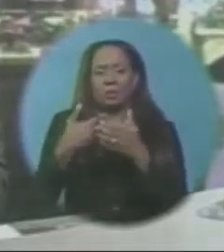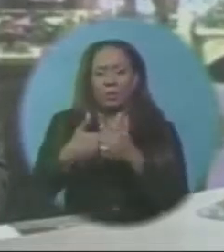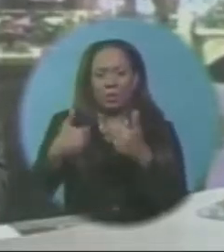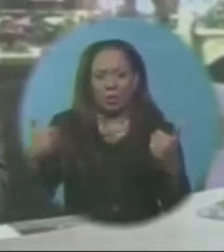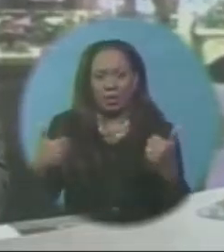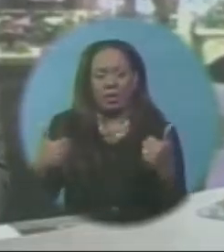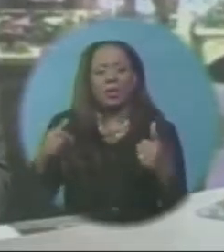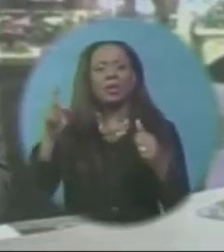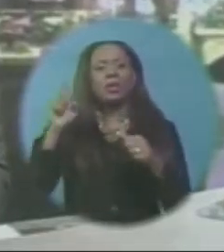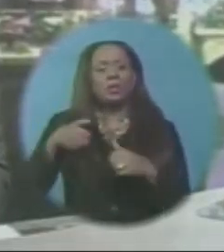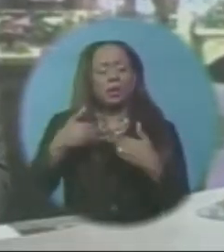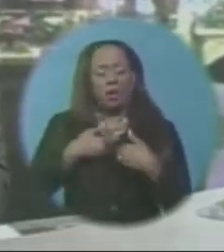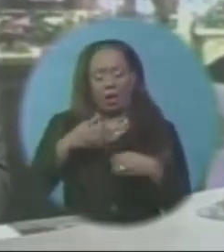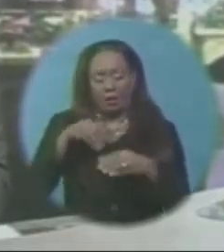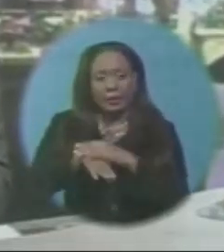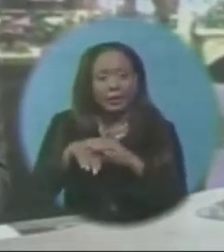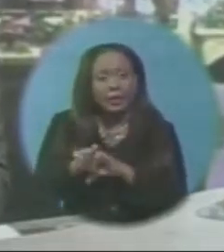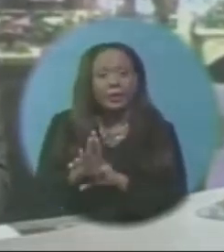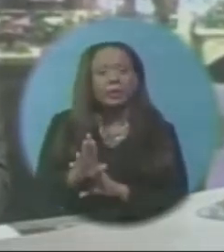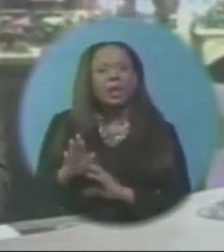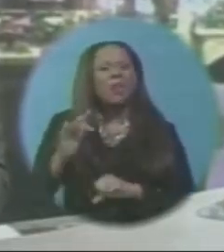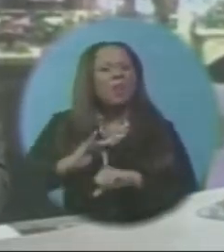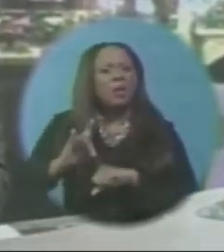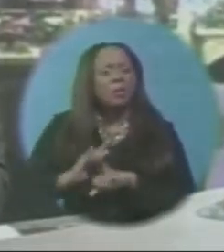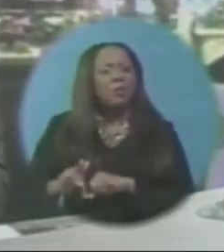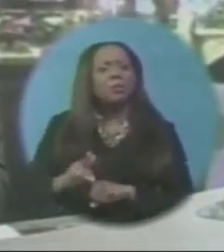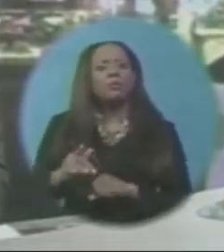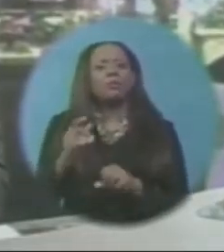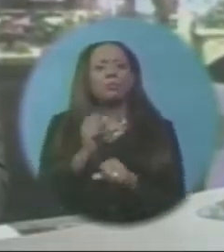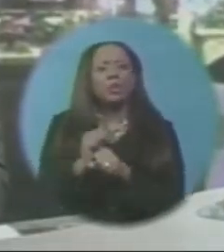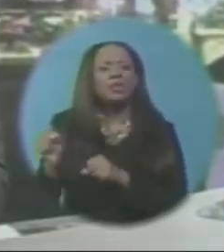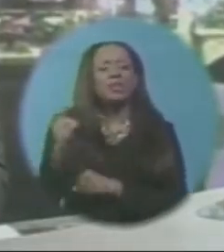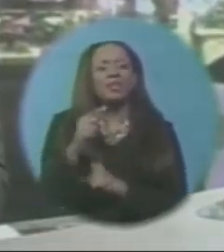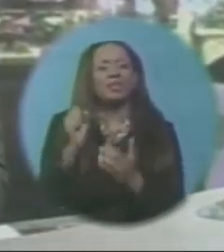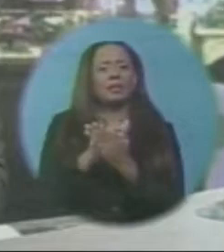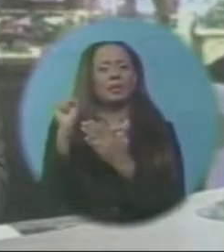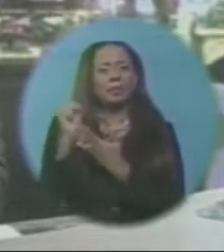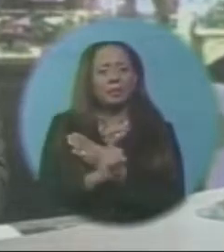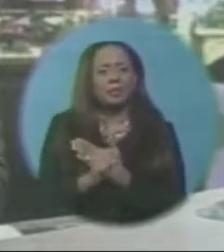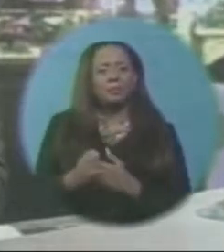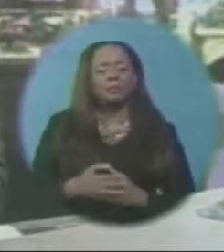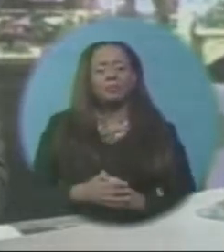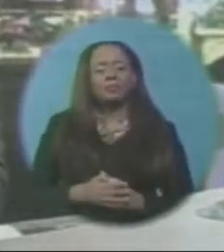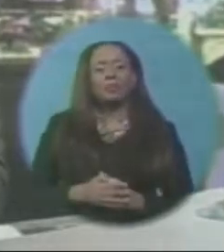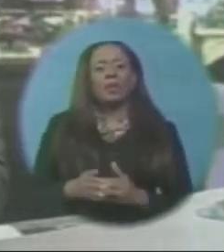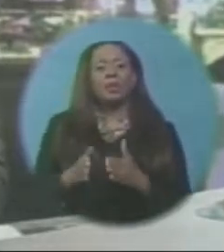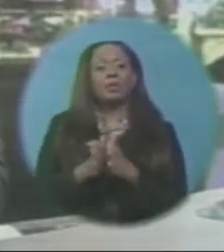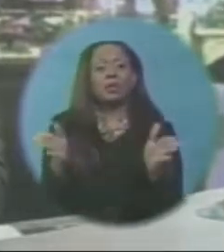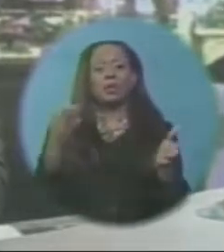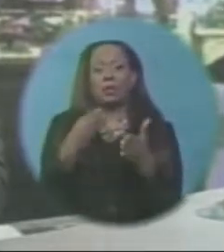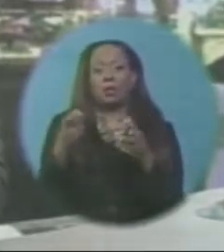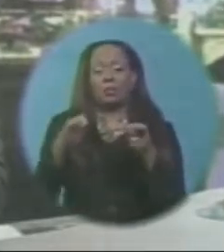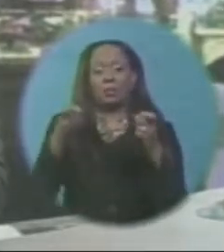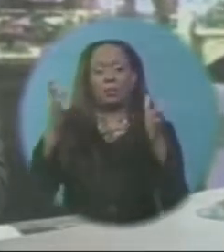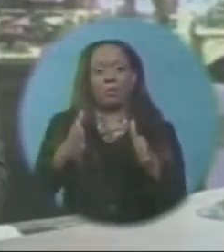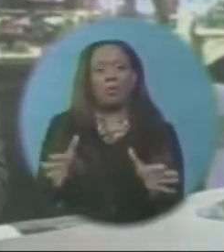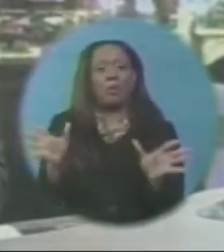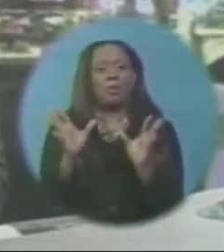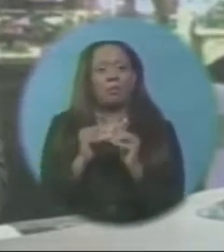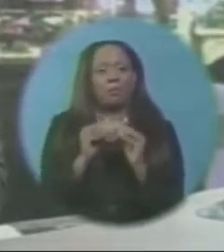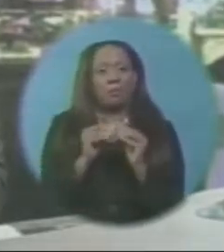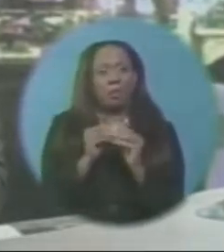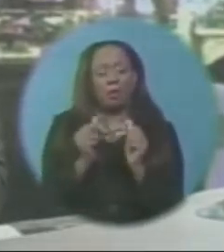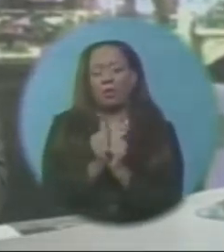access from September 2018. General Manager Keith Roy Halliday met with officials from the fund and the Ministry of